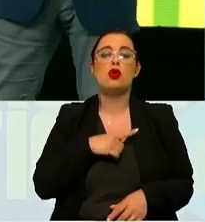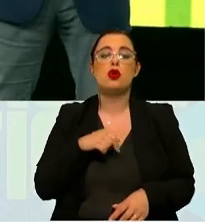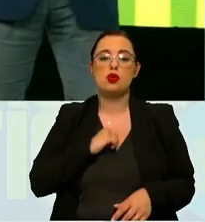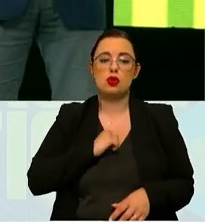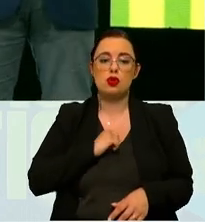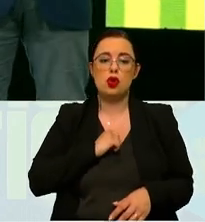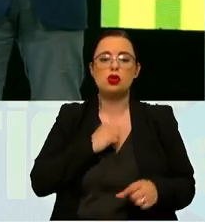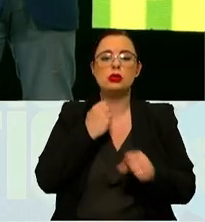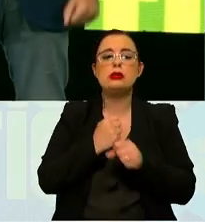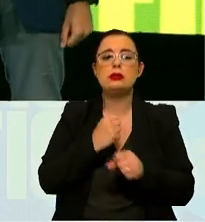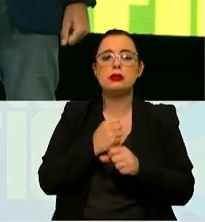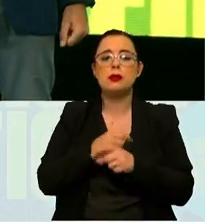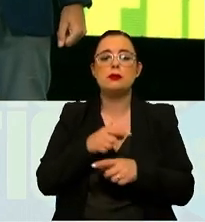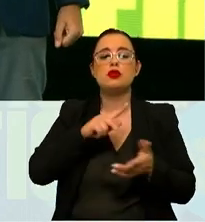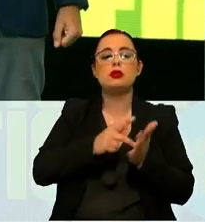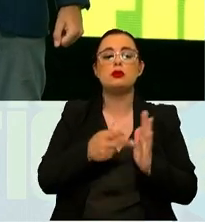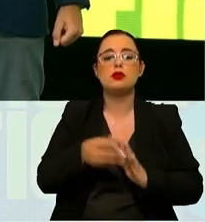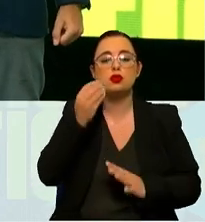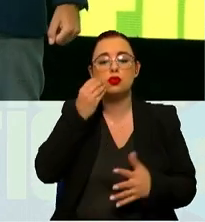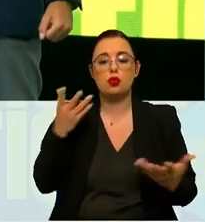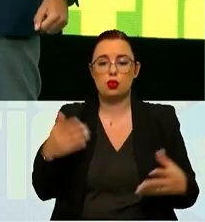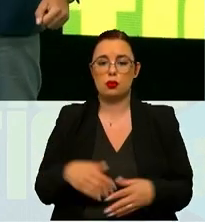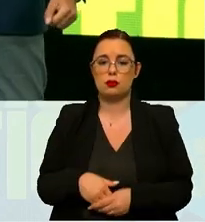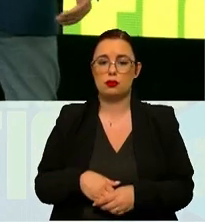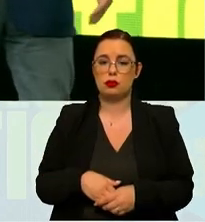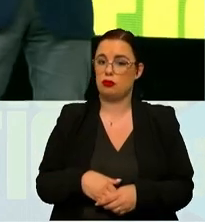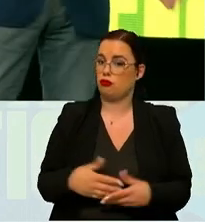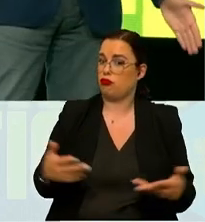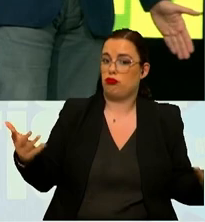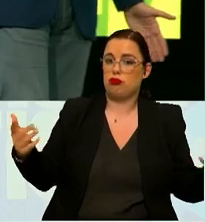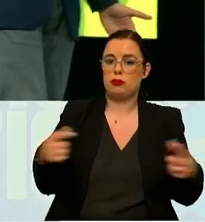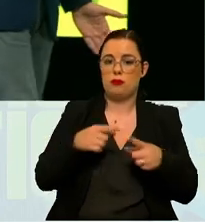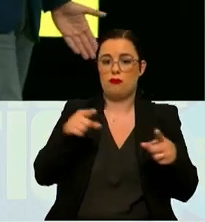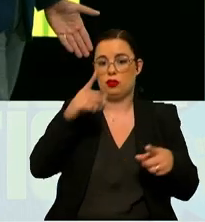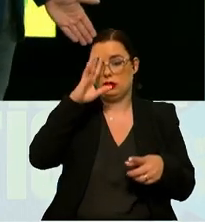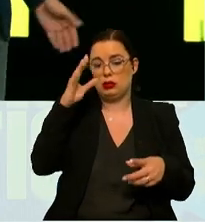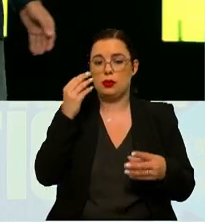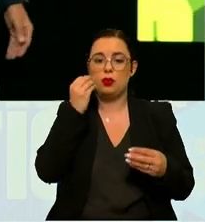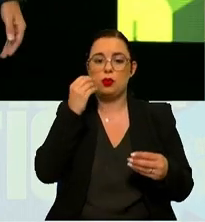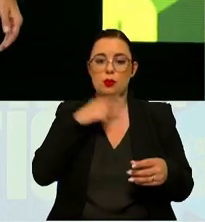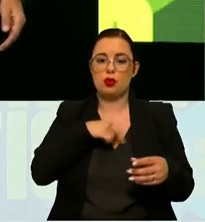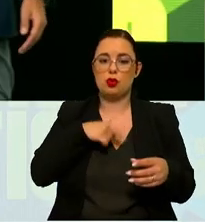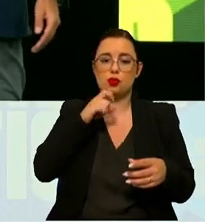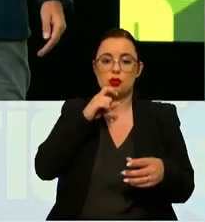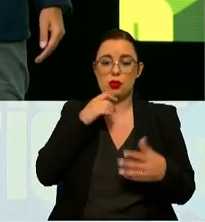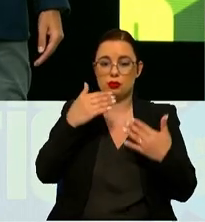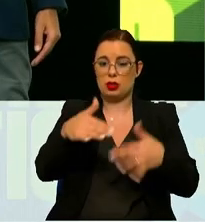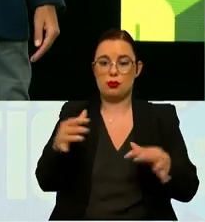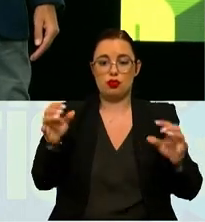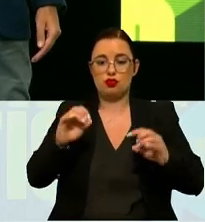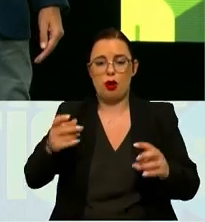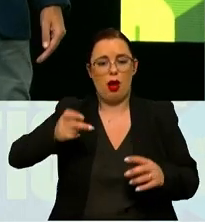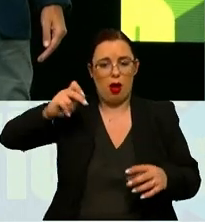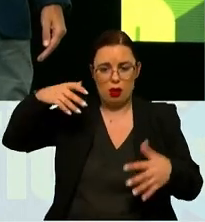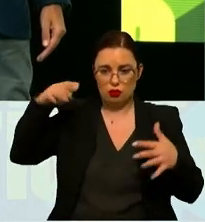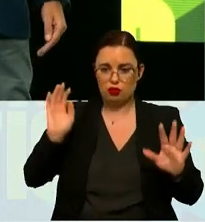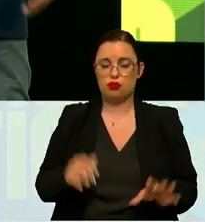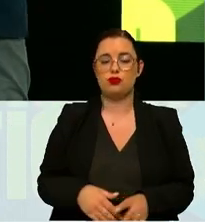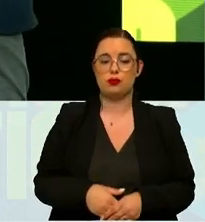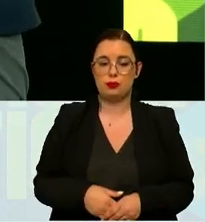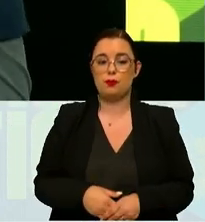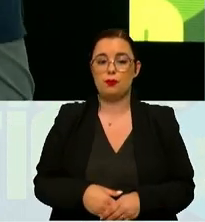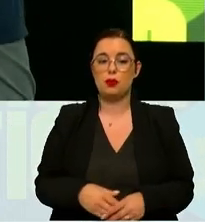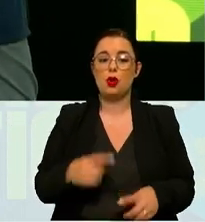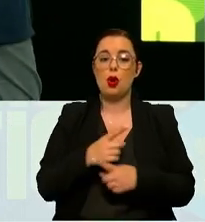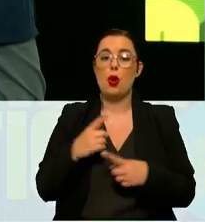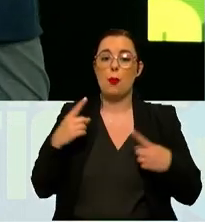How have we been working with these technologies? You've all been working with all of these without knowing it for many years. Because